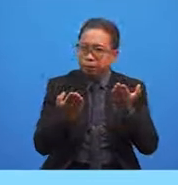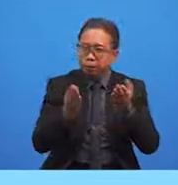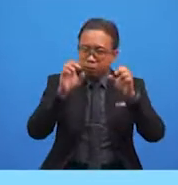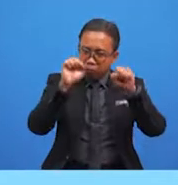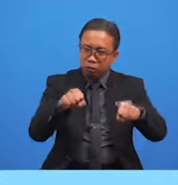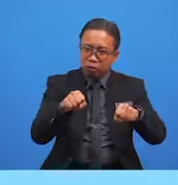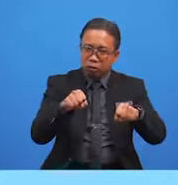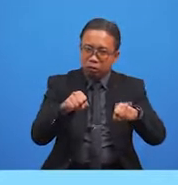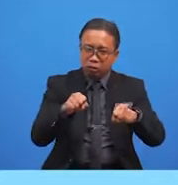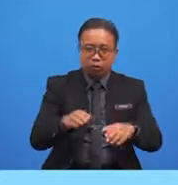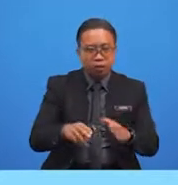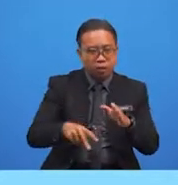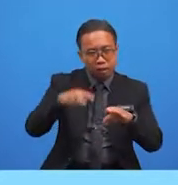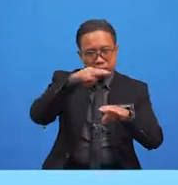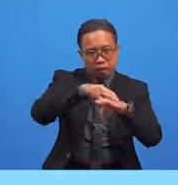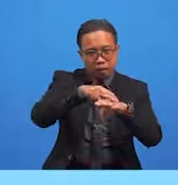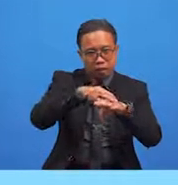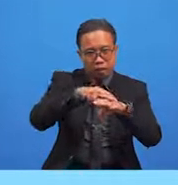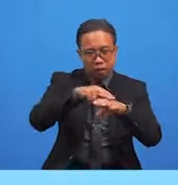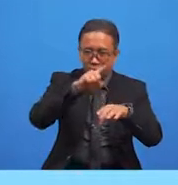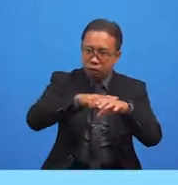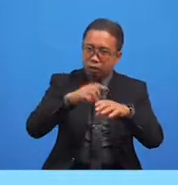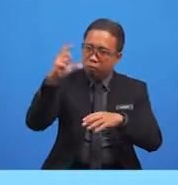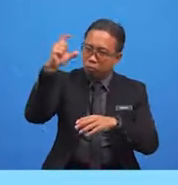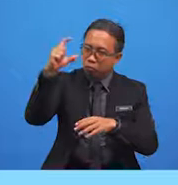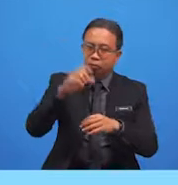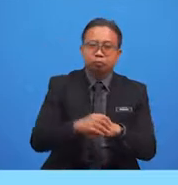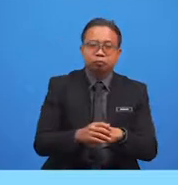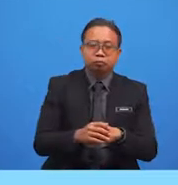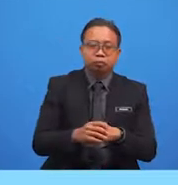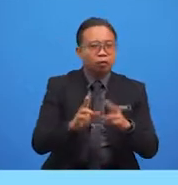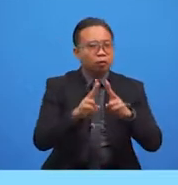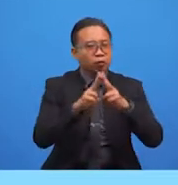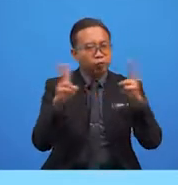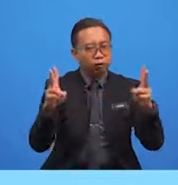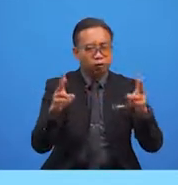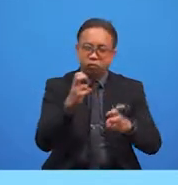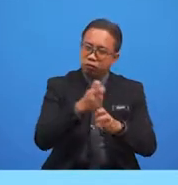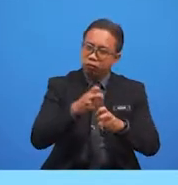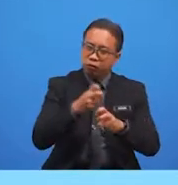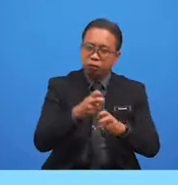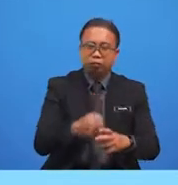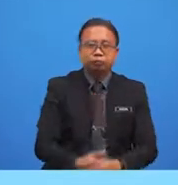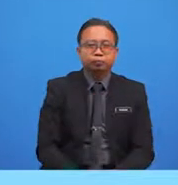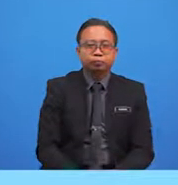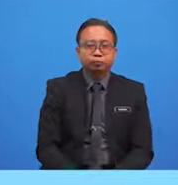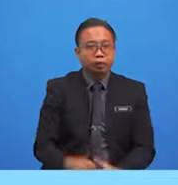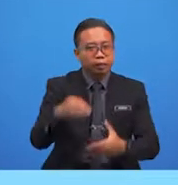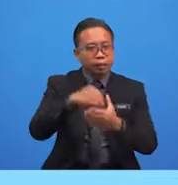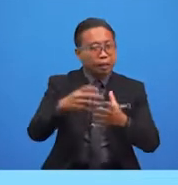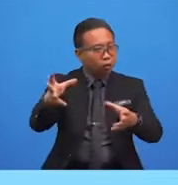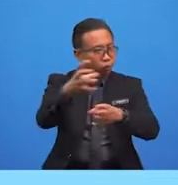able to improve conditions on the moon, but it will be very difficult. In